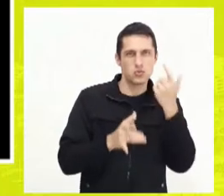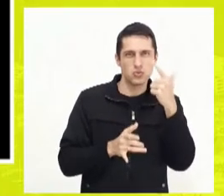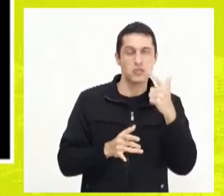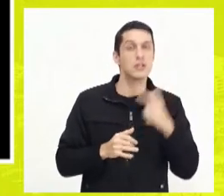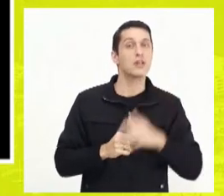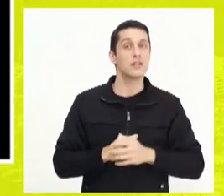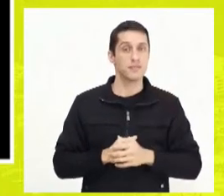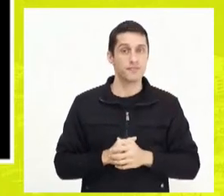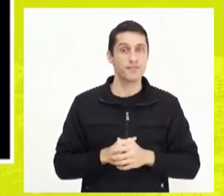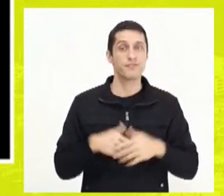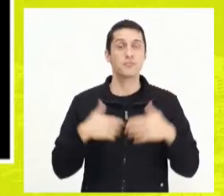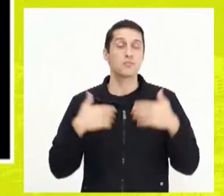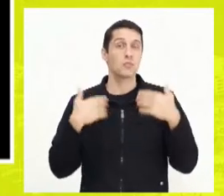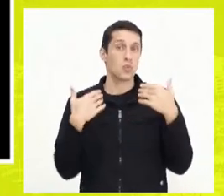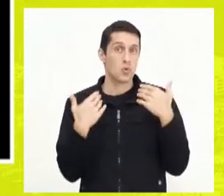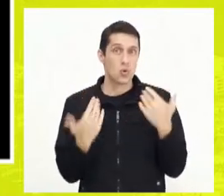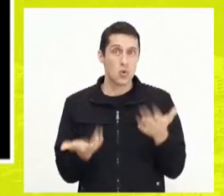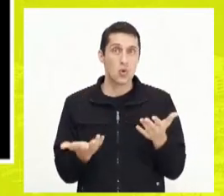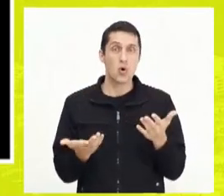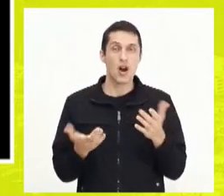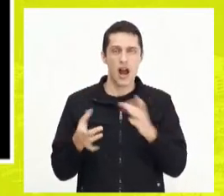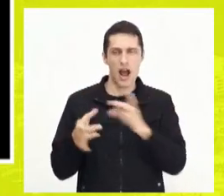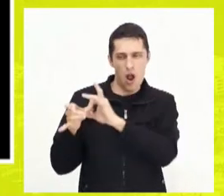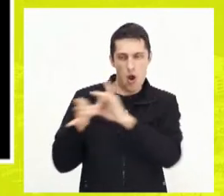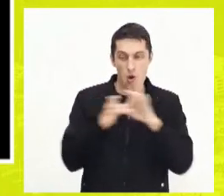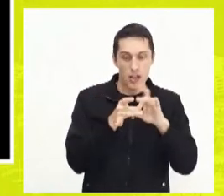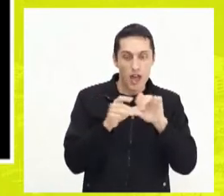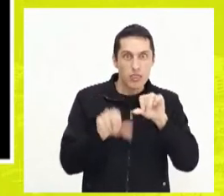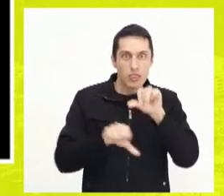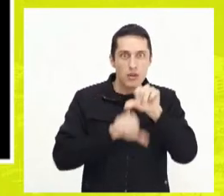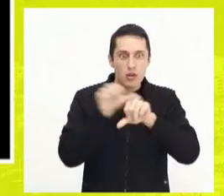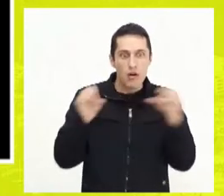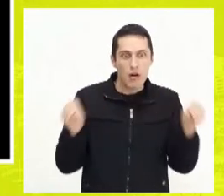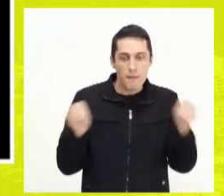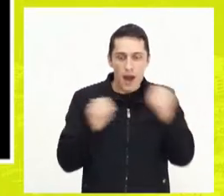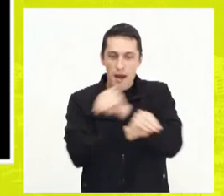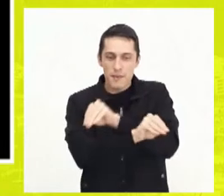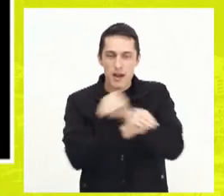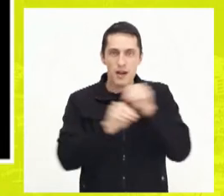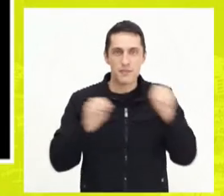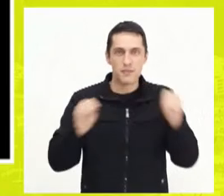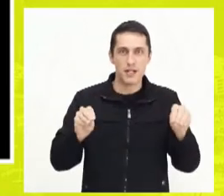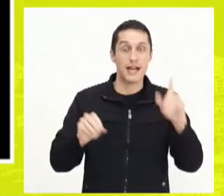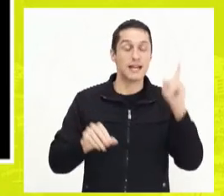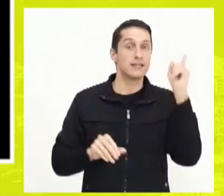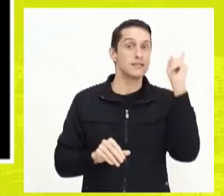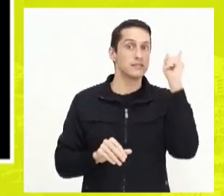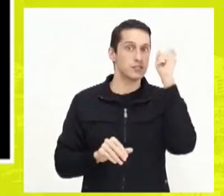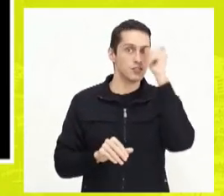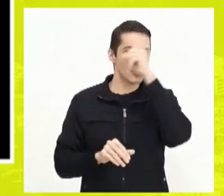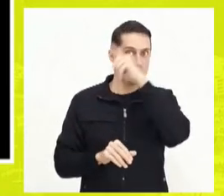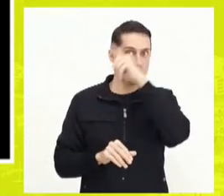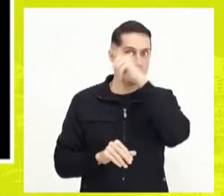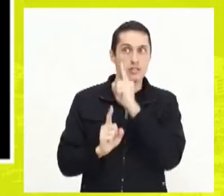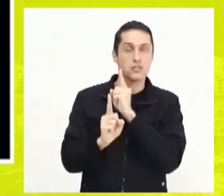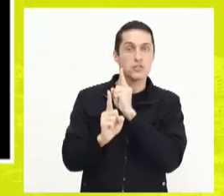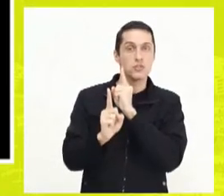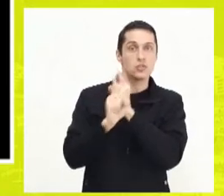completely out of context you know on purpose making things